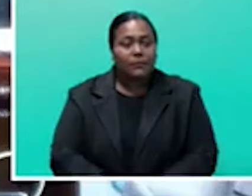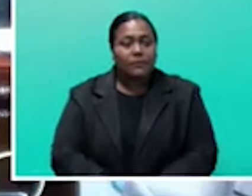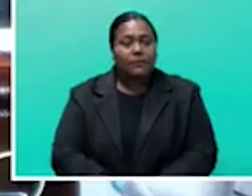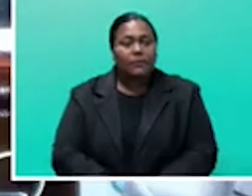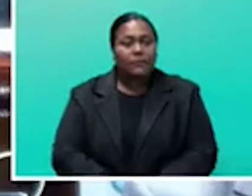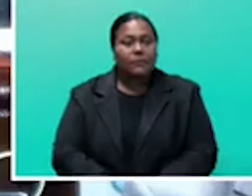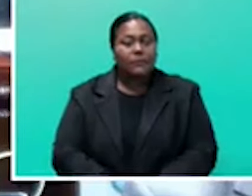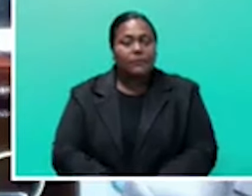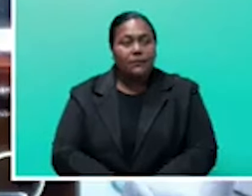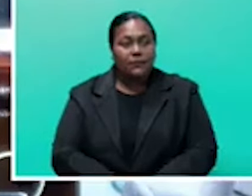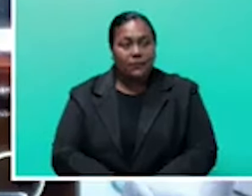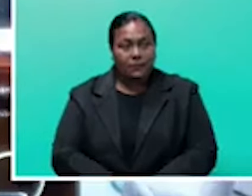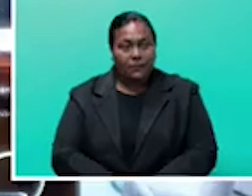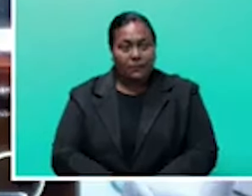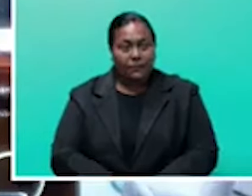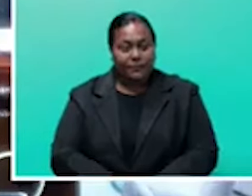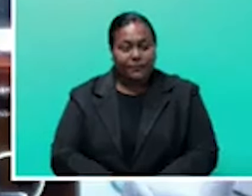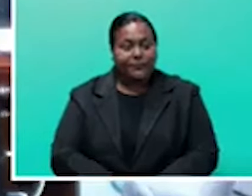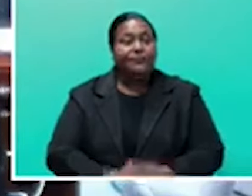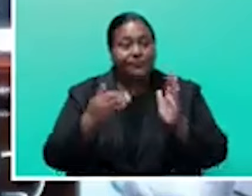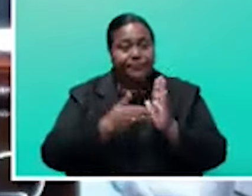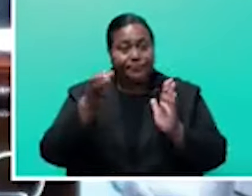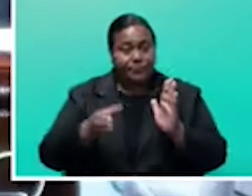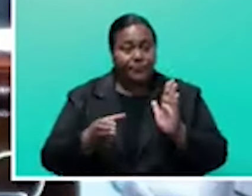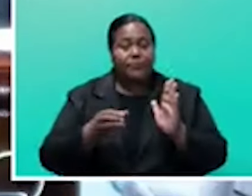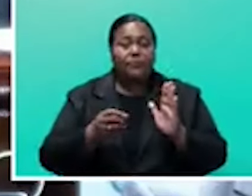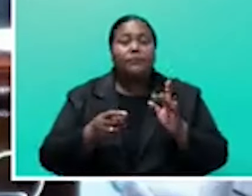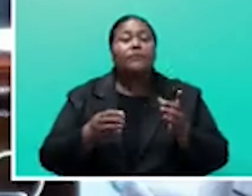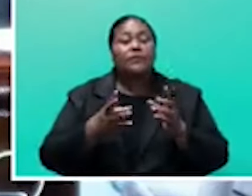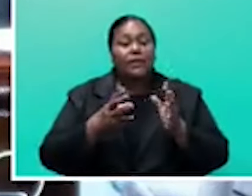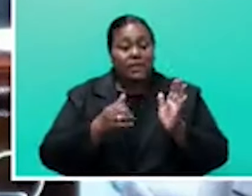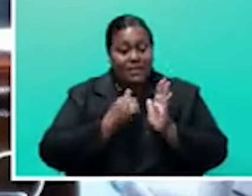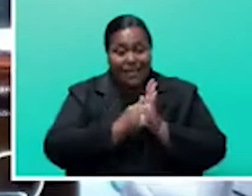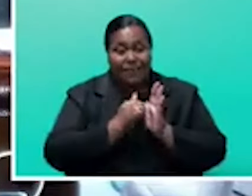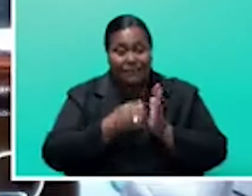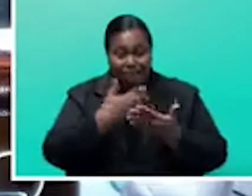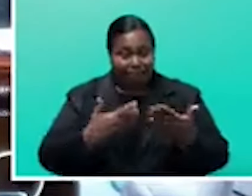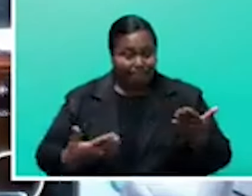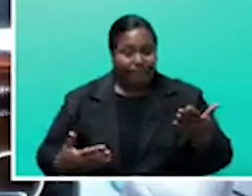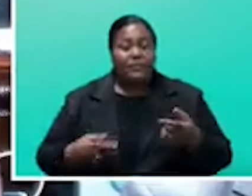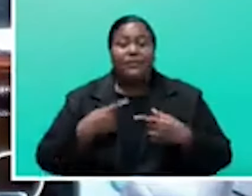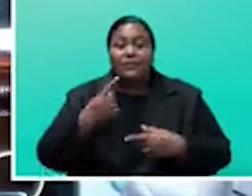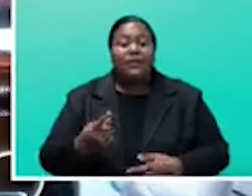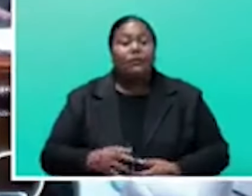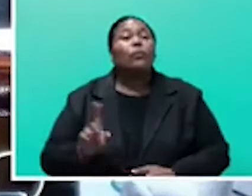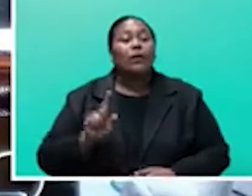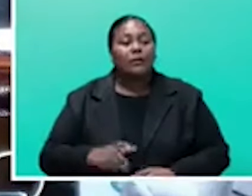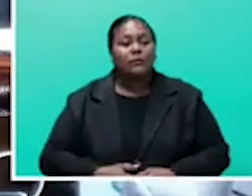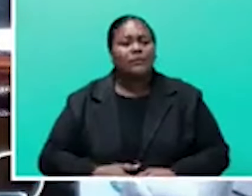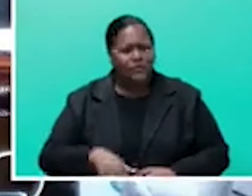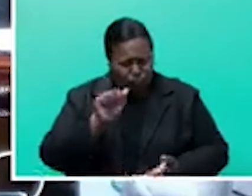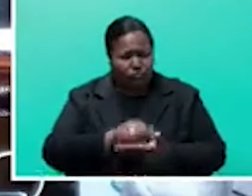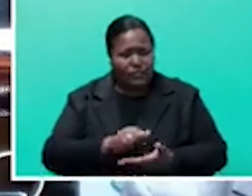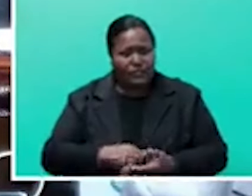the statement by the chairperson, Honorable Assistant Minister and Chair of the Public Accounts Committee, he's absolutely right,